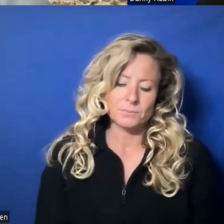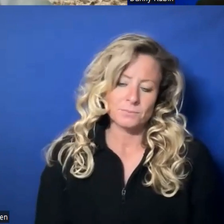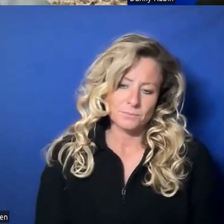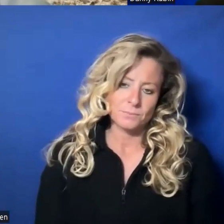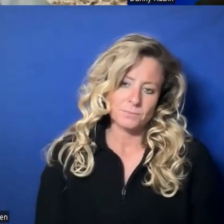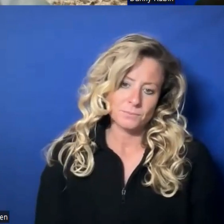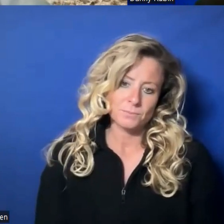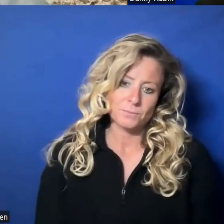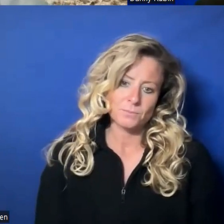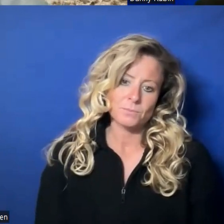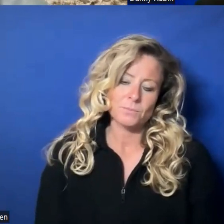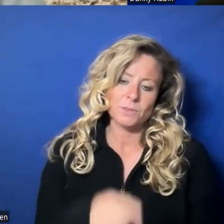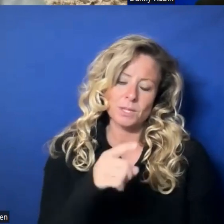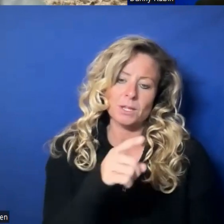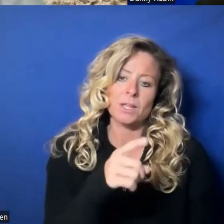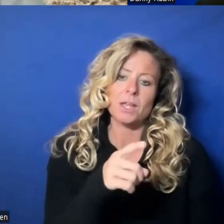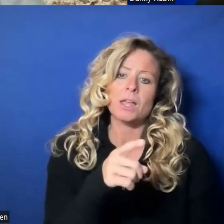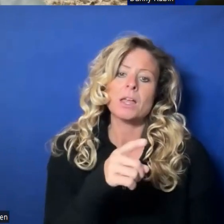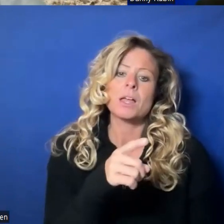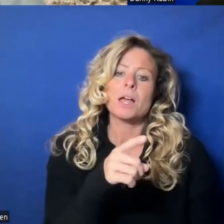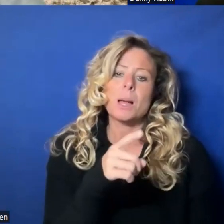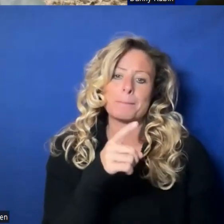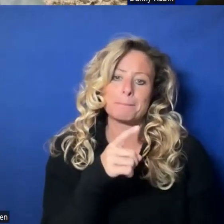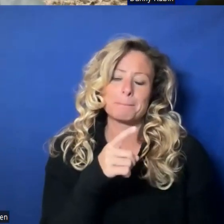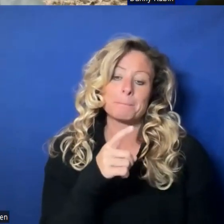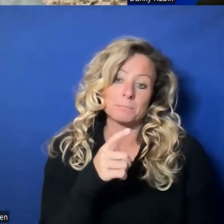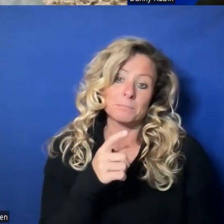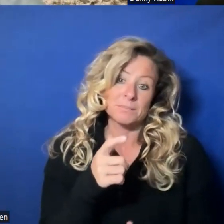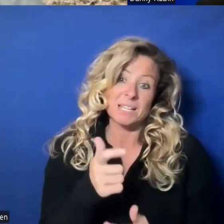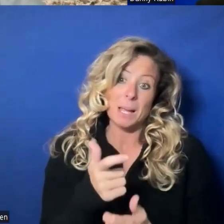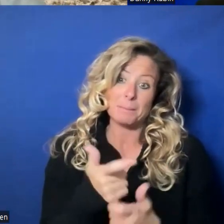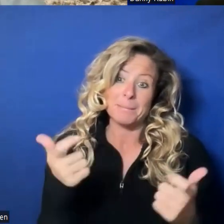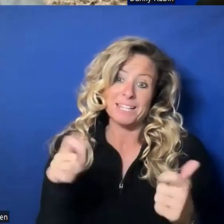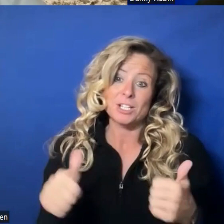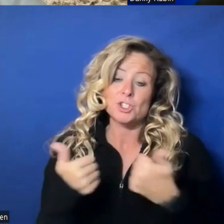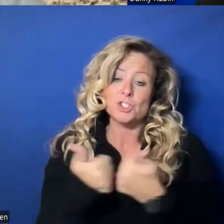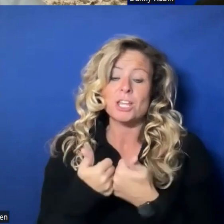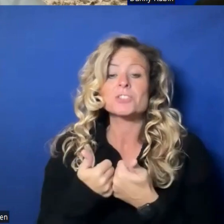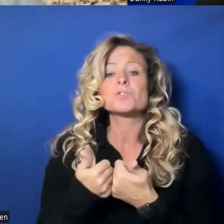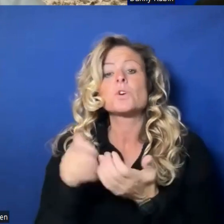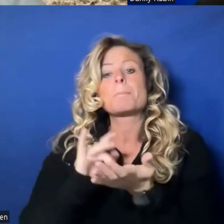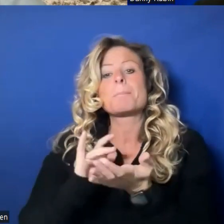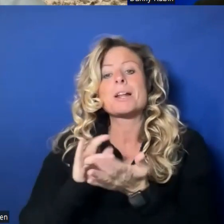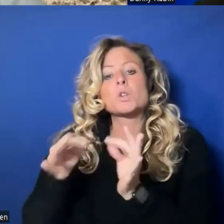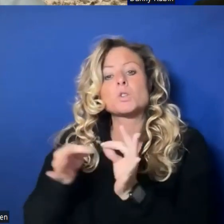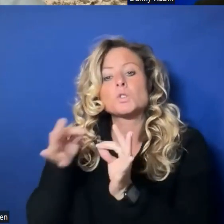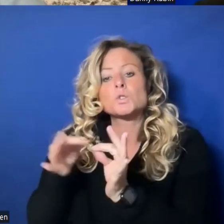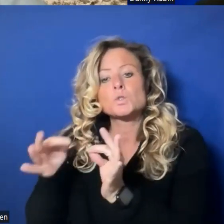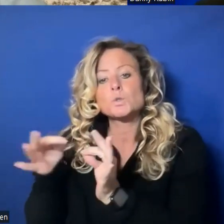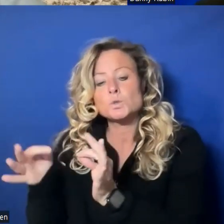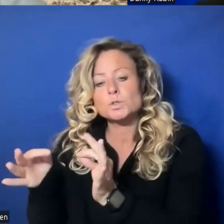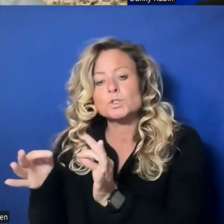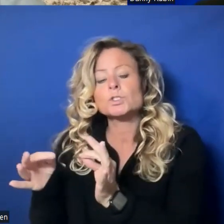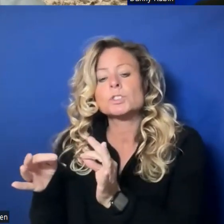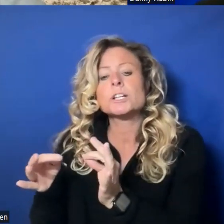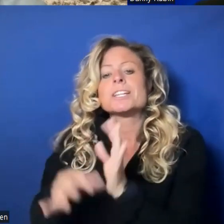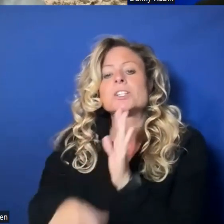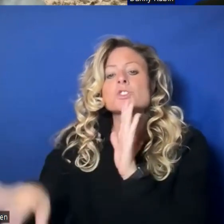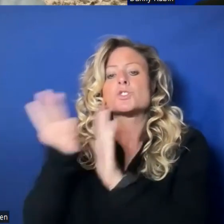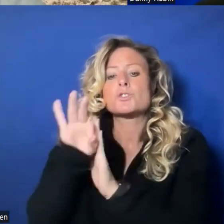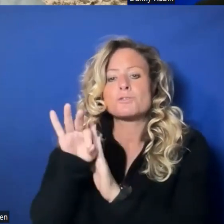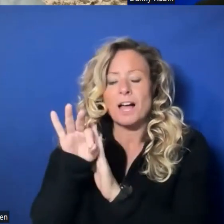obstacle that block many medical researchers is to find the candidates